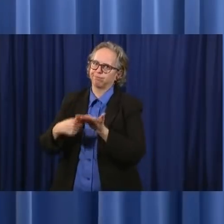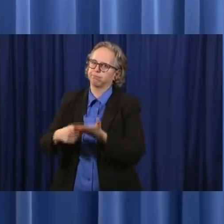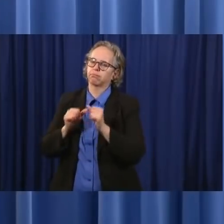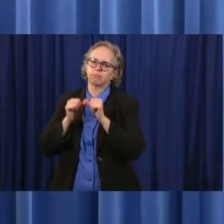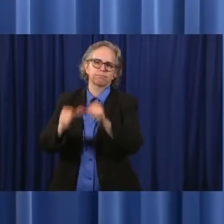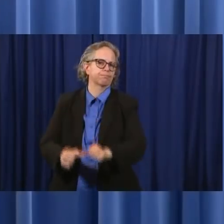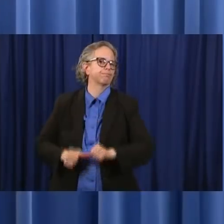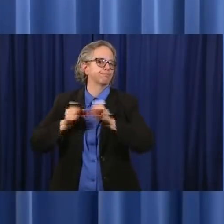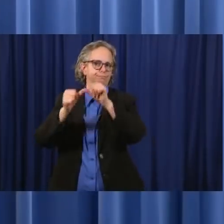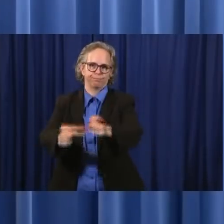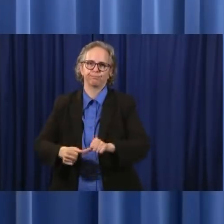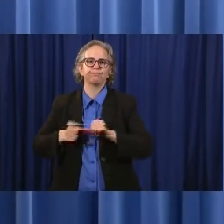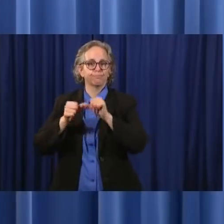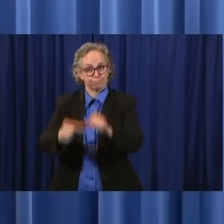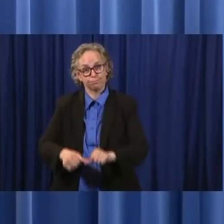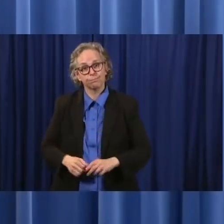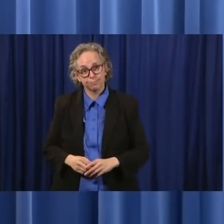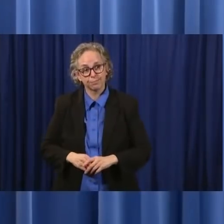Thank you.